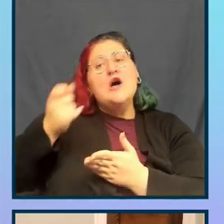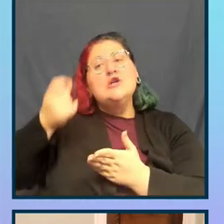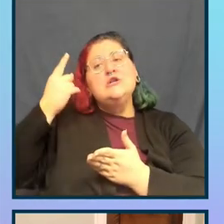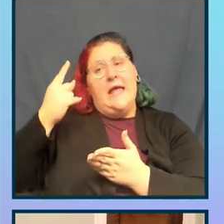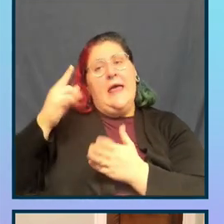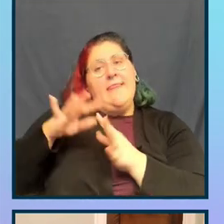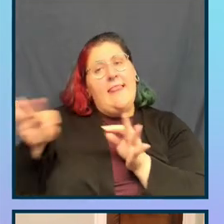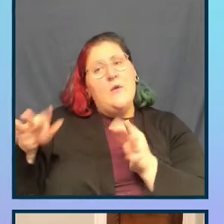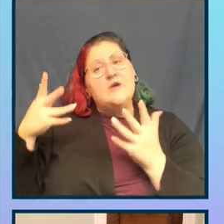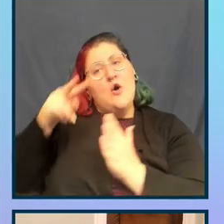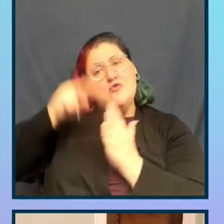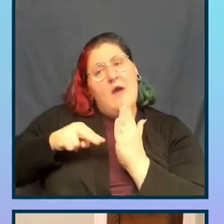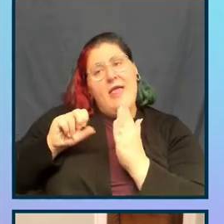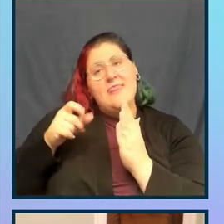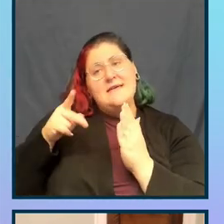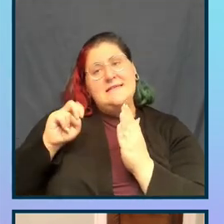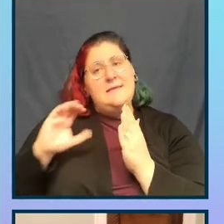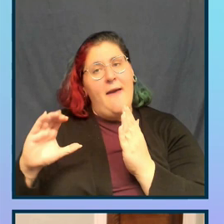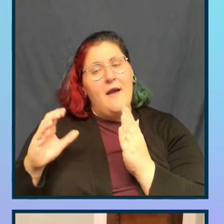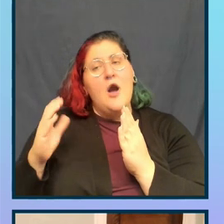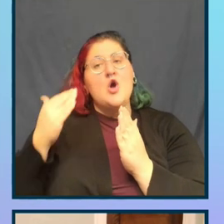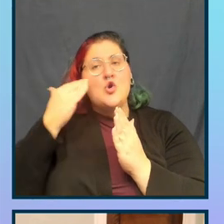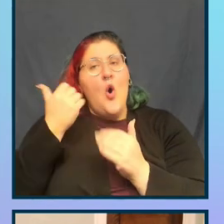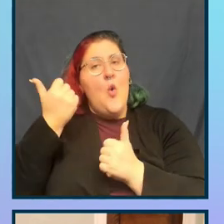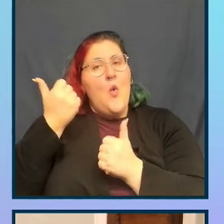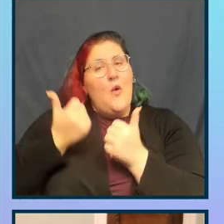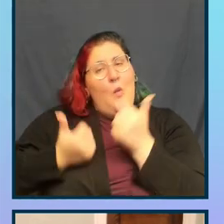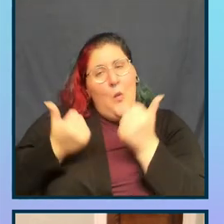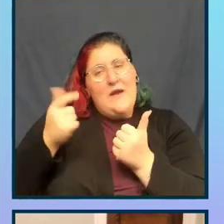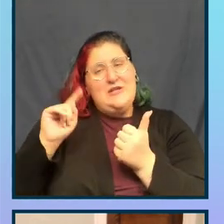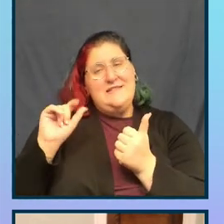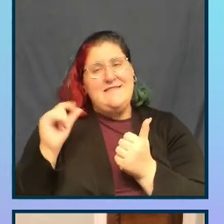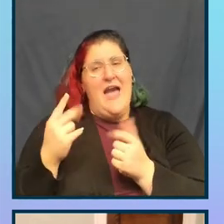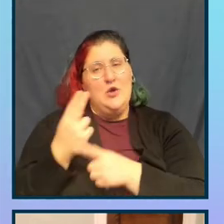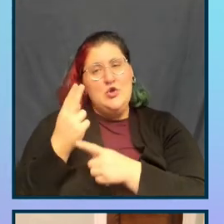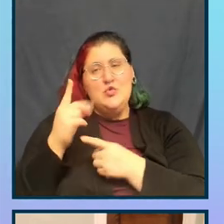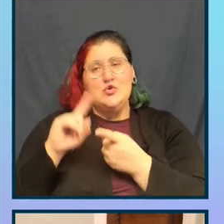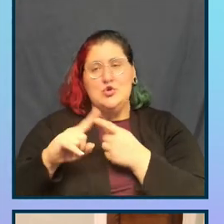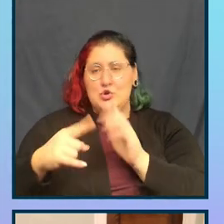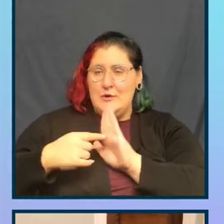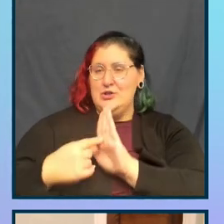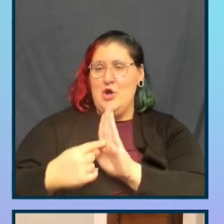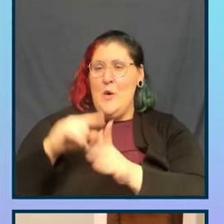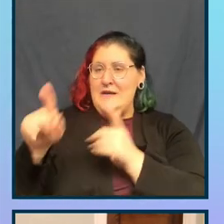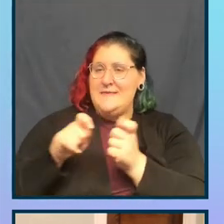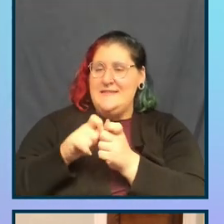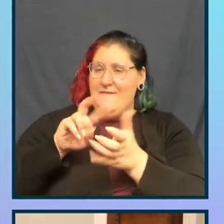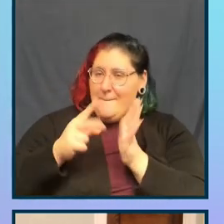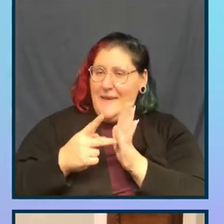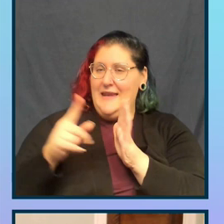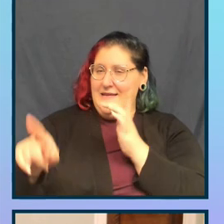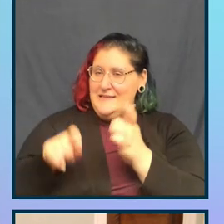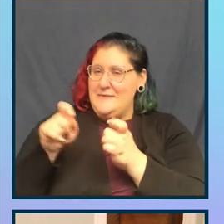which tags should be used in order to convey specific meaning and functionality, and they use those tags correctly